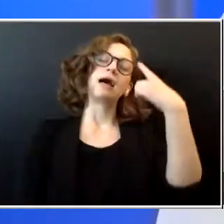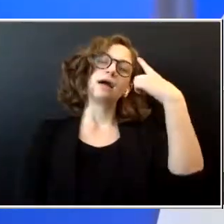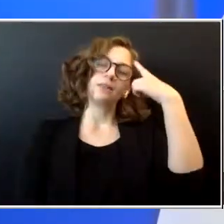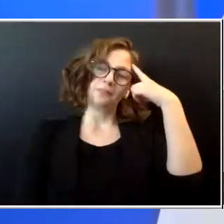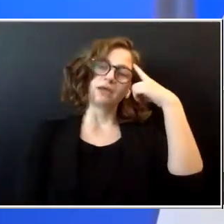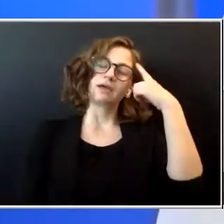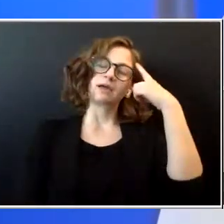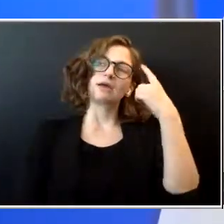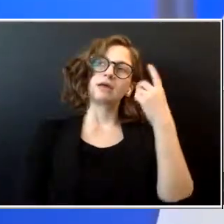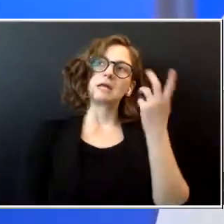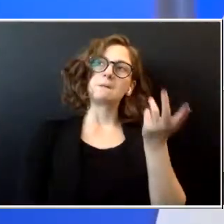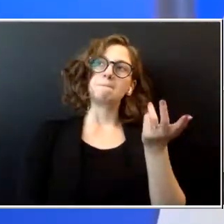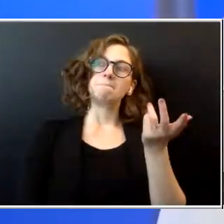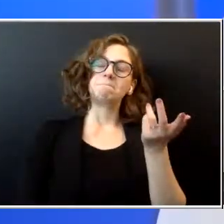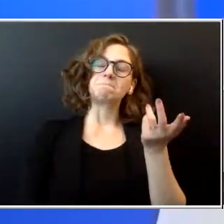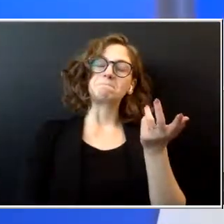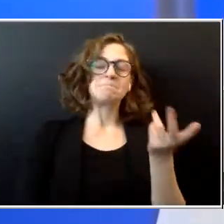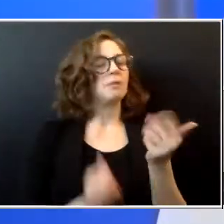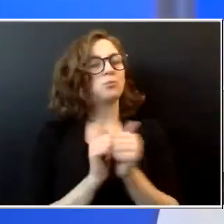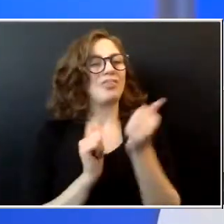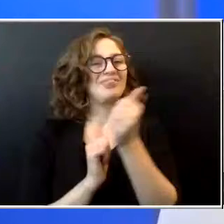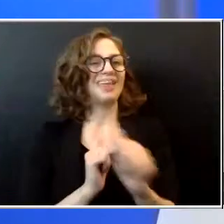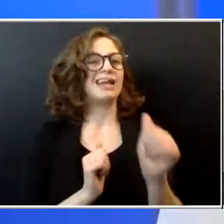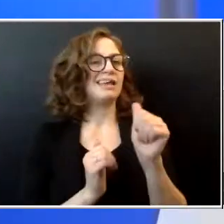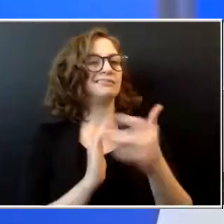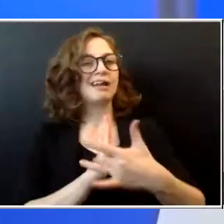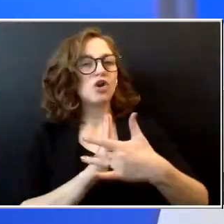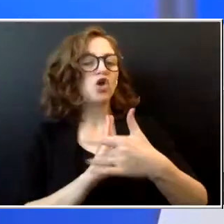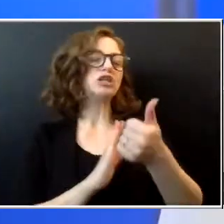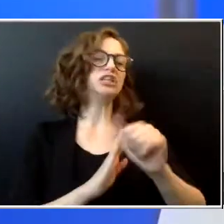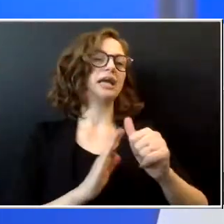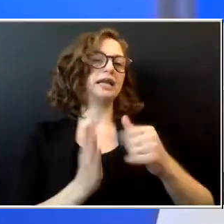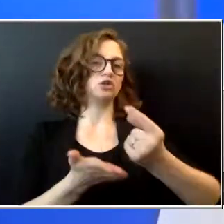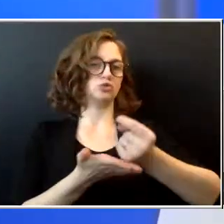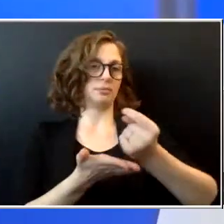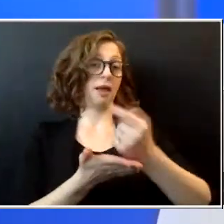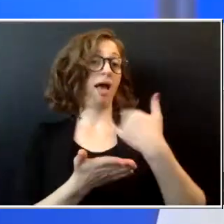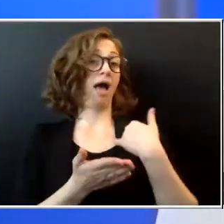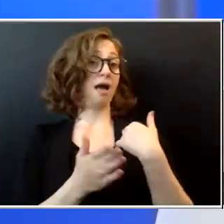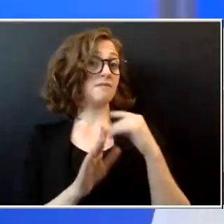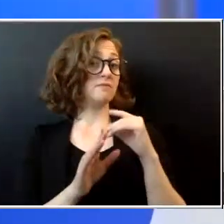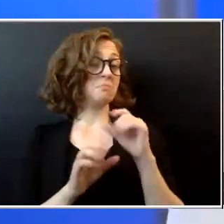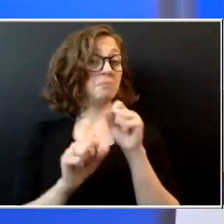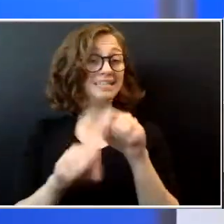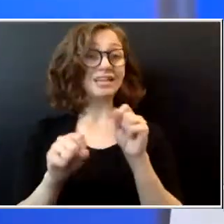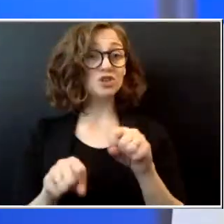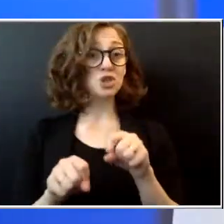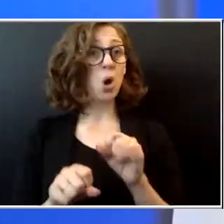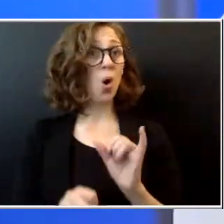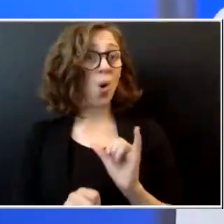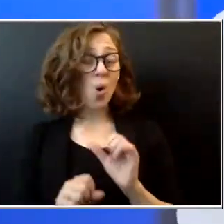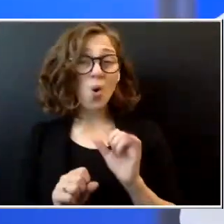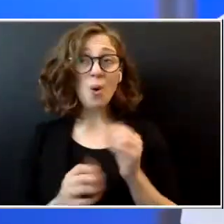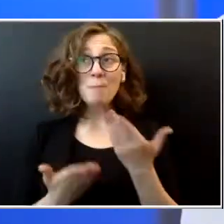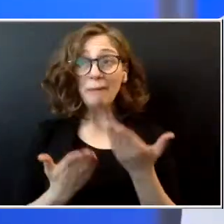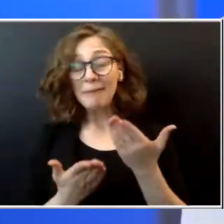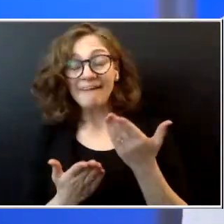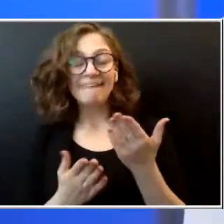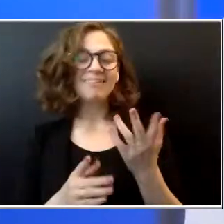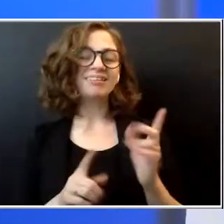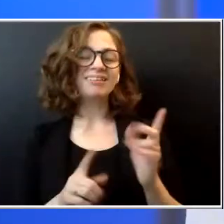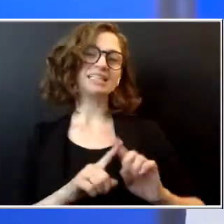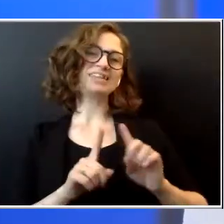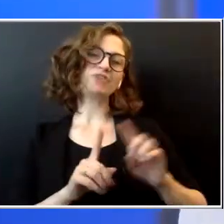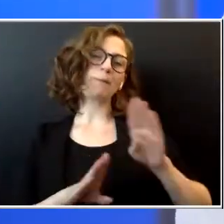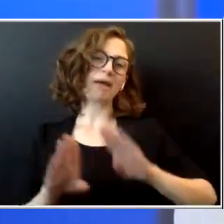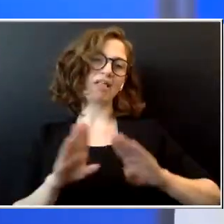just with any technology and with any treatment, and it has that potential promise because there's different biology with how FLASH